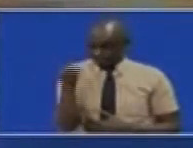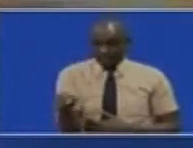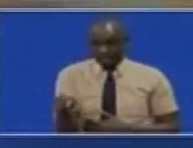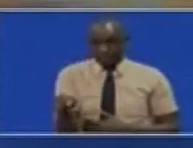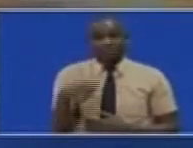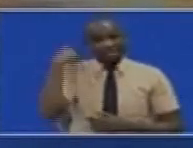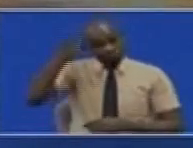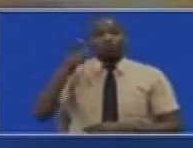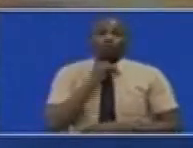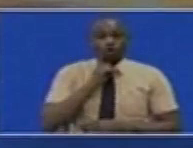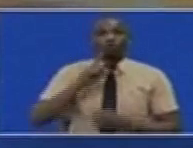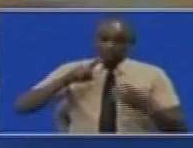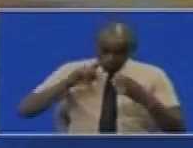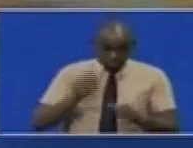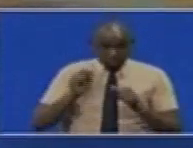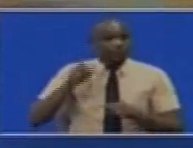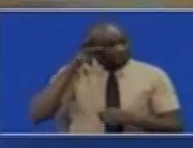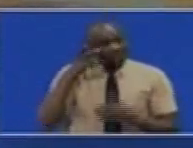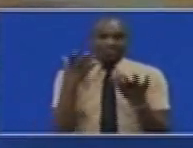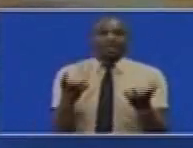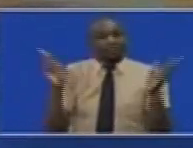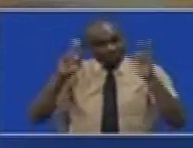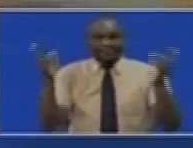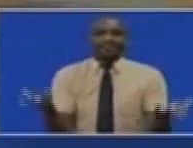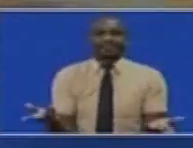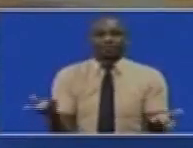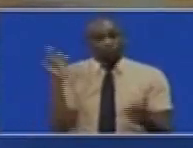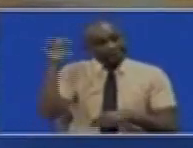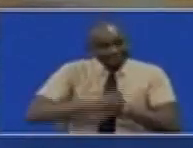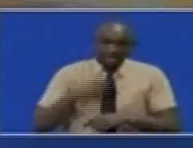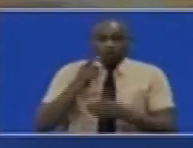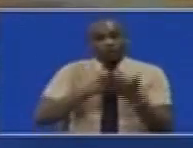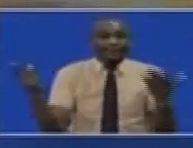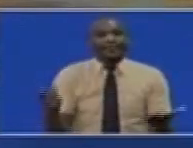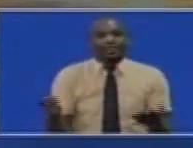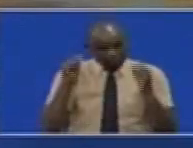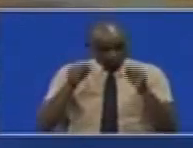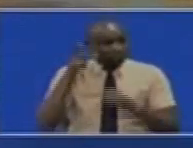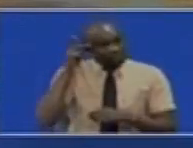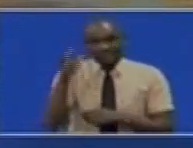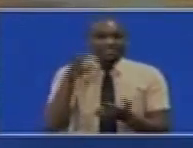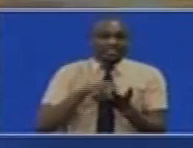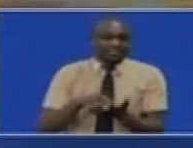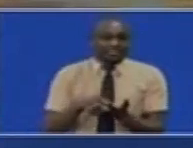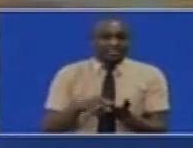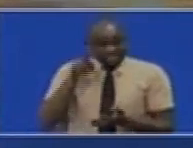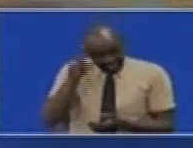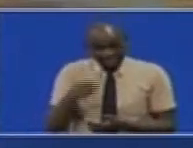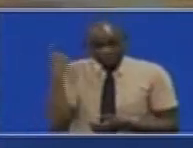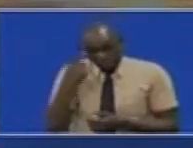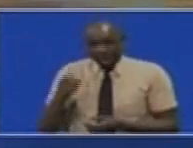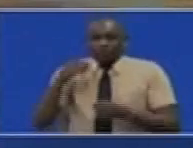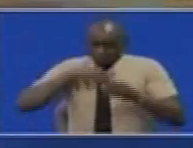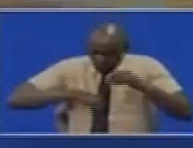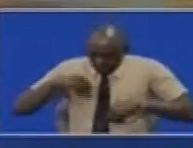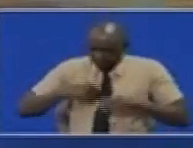come the next day, they can actually be heard if they are ready. Within a day or a week, they can be heard, because that is all that this